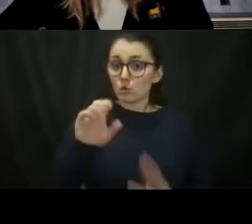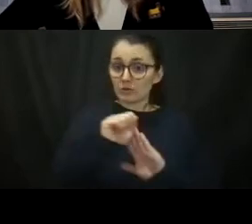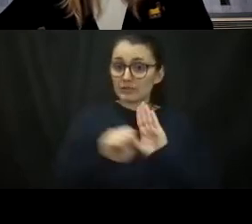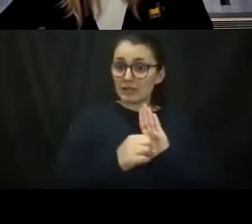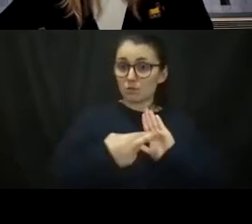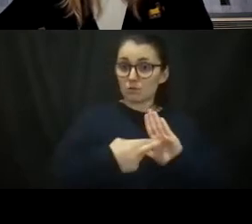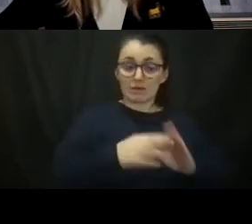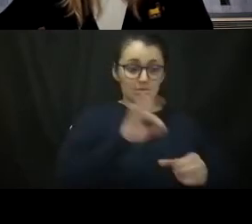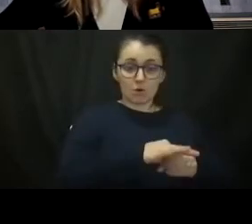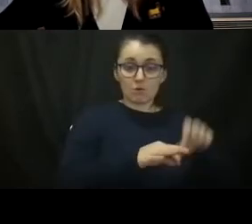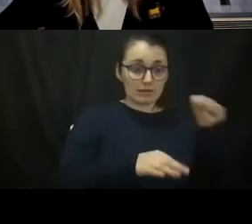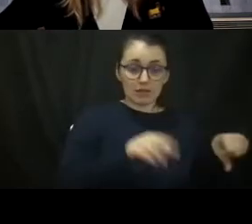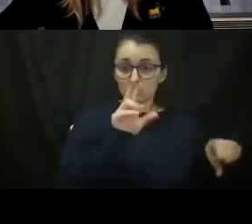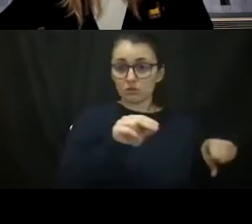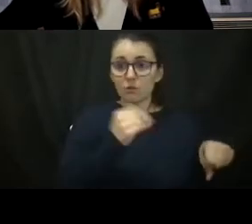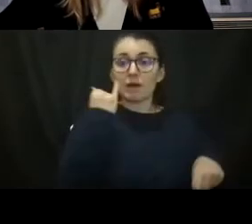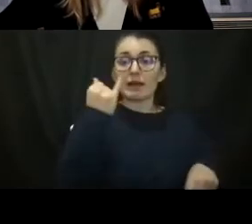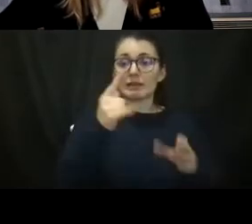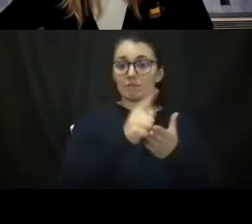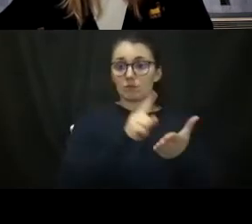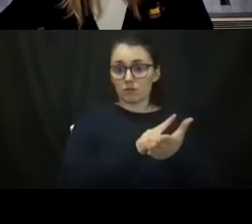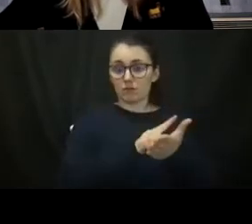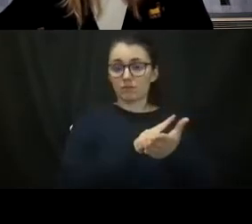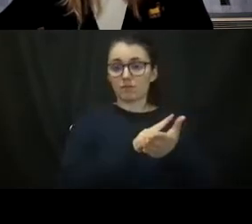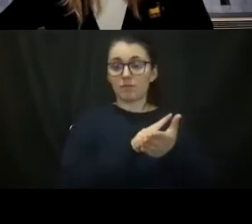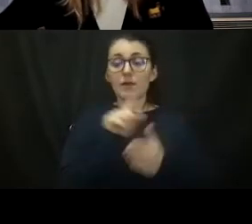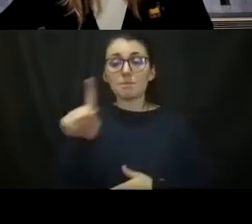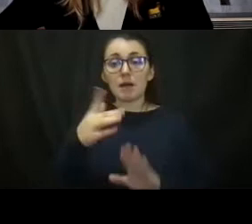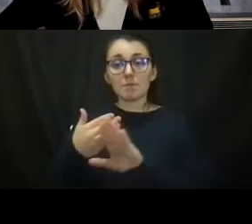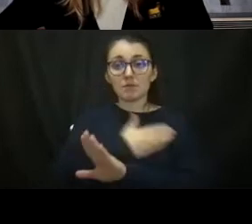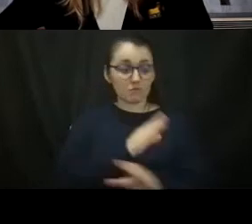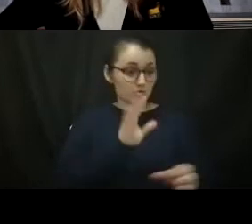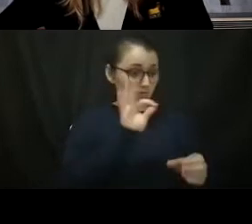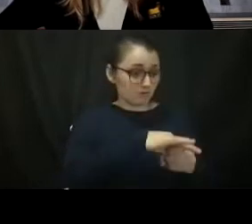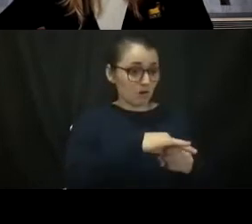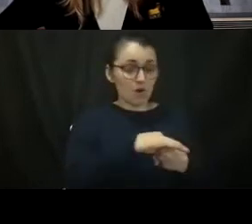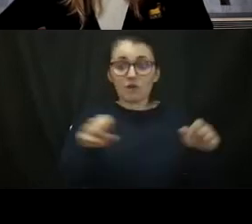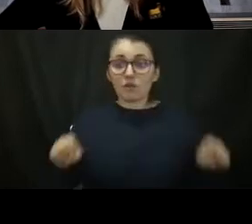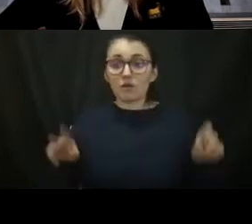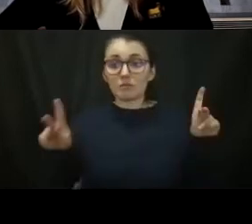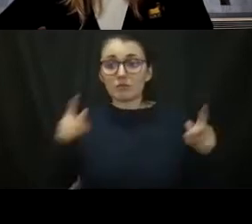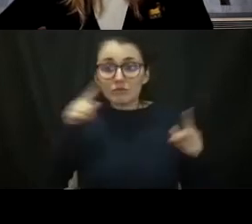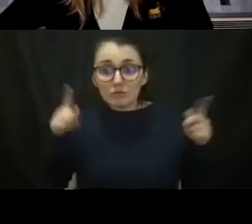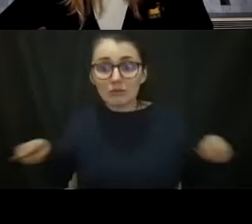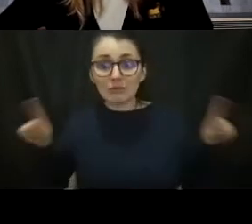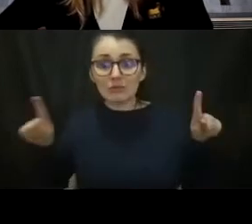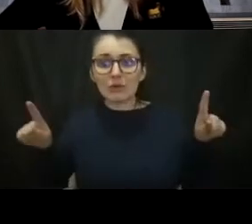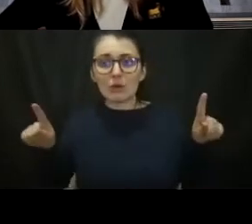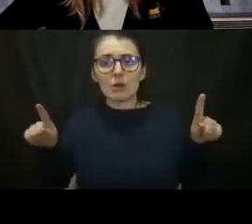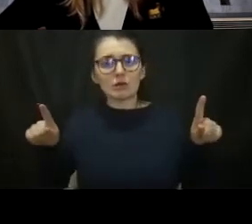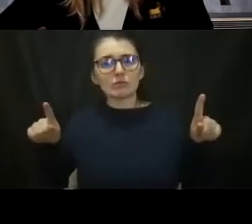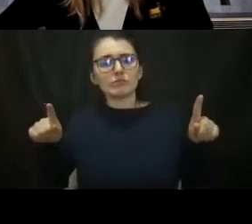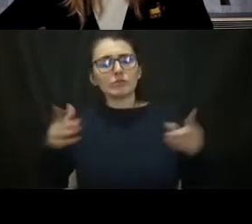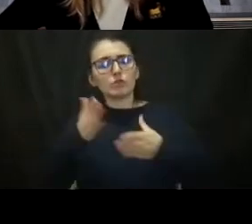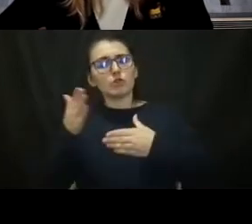no, on an idea for a law. But before they vote, there's a chance for you to weigh in on that